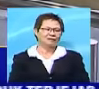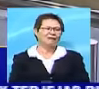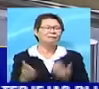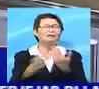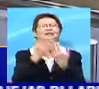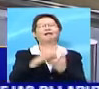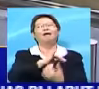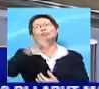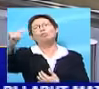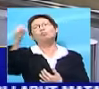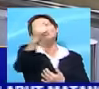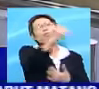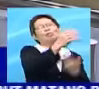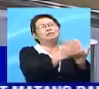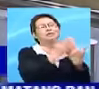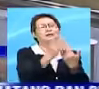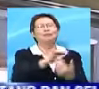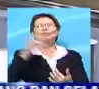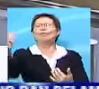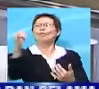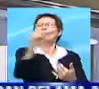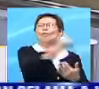senang, mana-mana